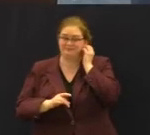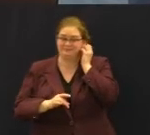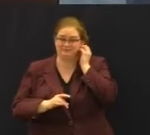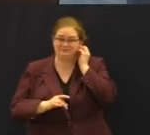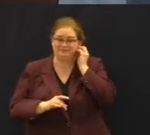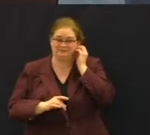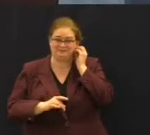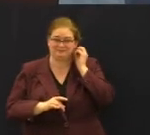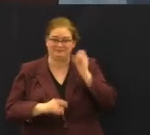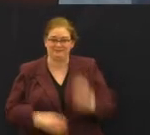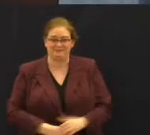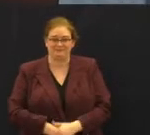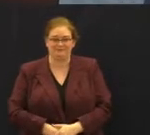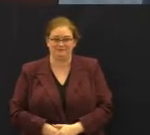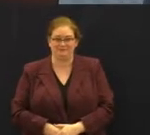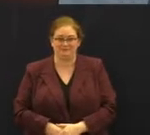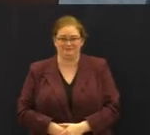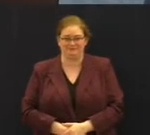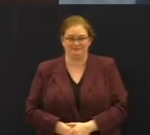it.